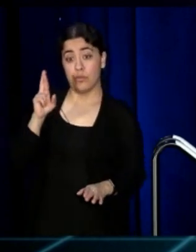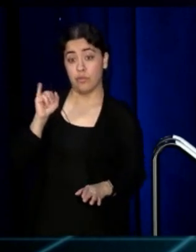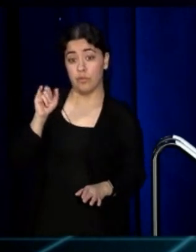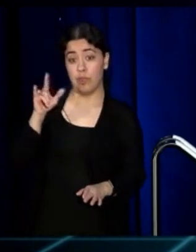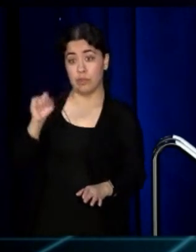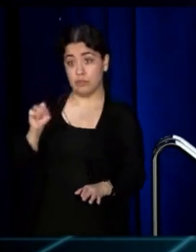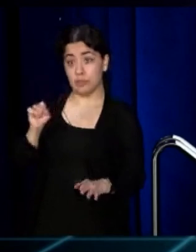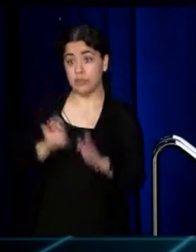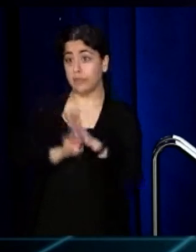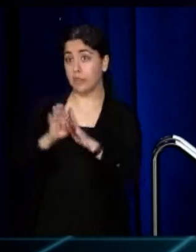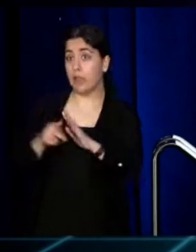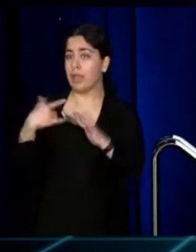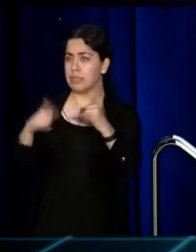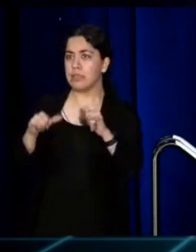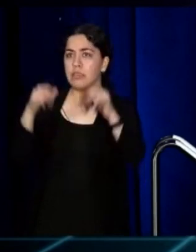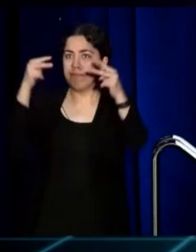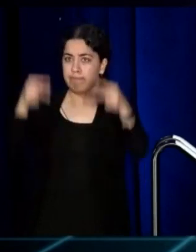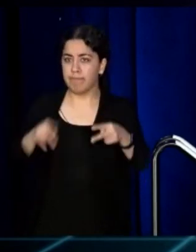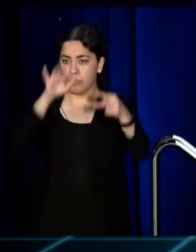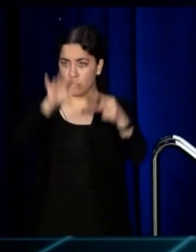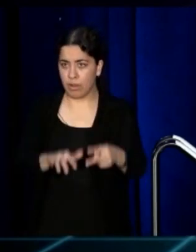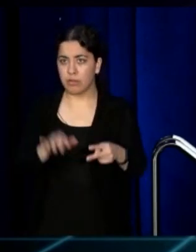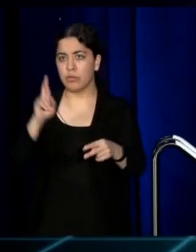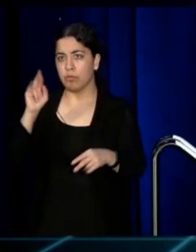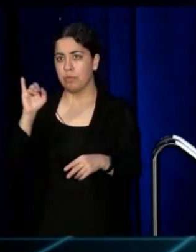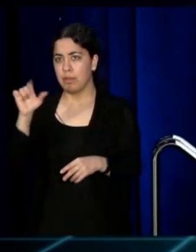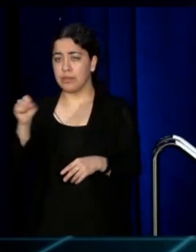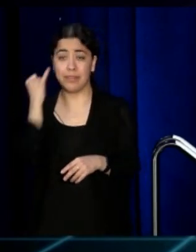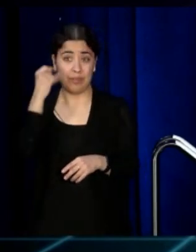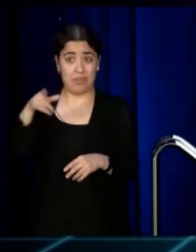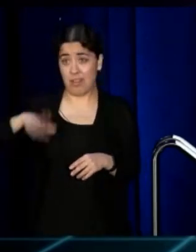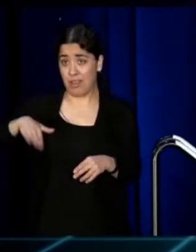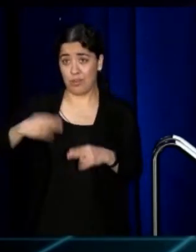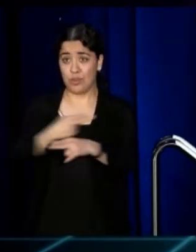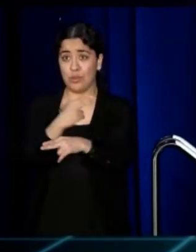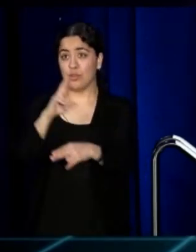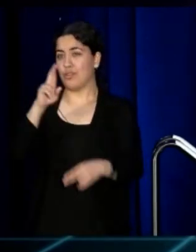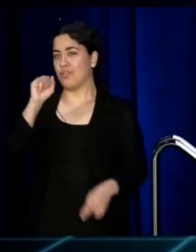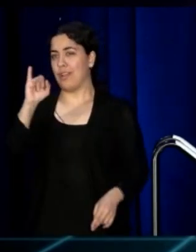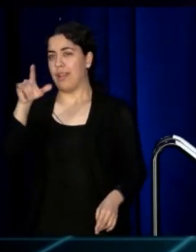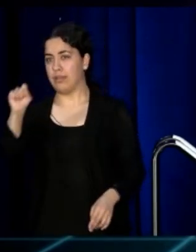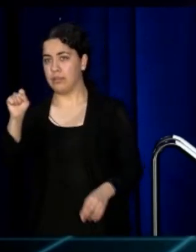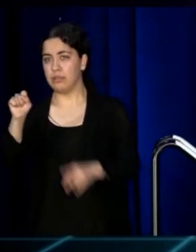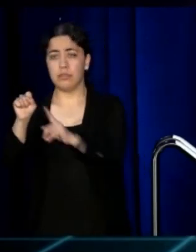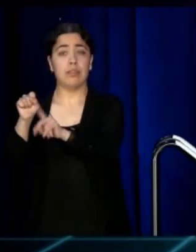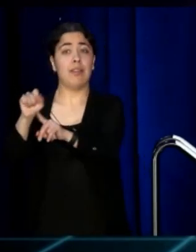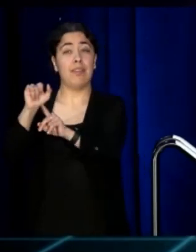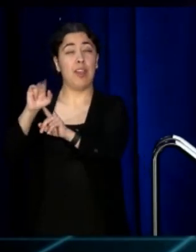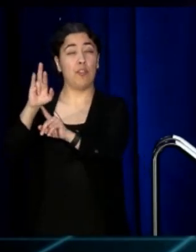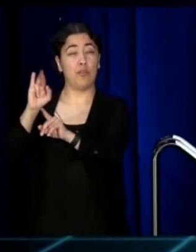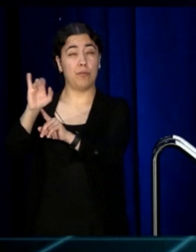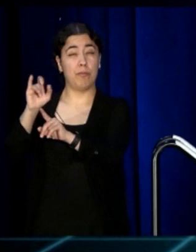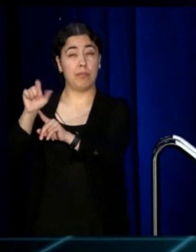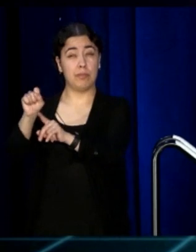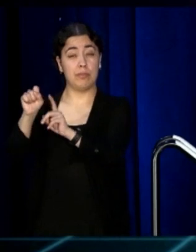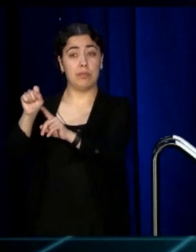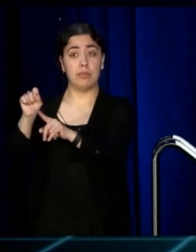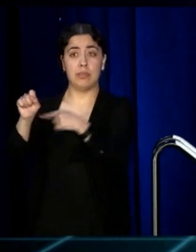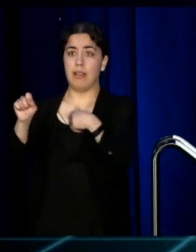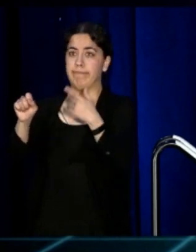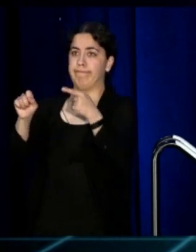Rails, actually. But if you've never used a framework like Rails, and I really think of Rails as a framework